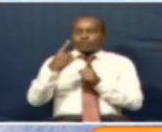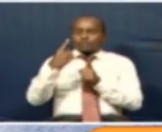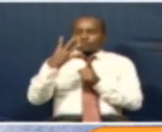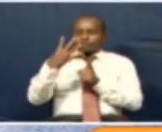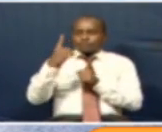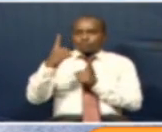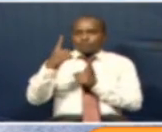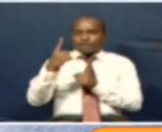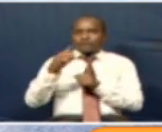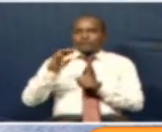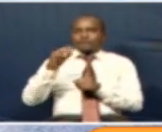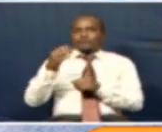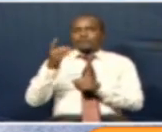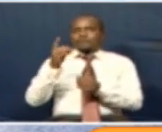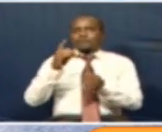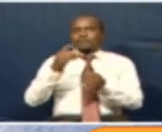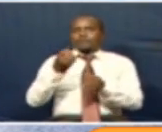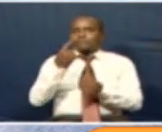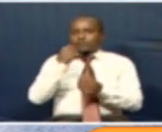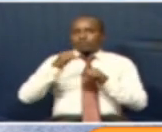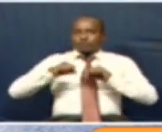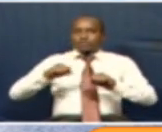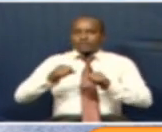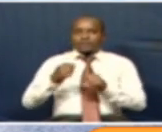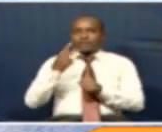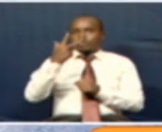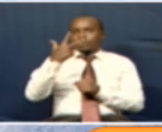13,141 medical officers,